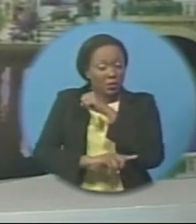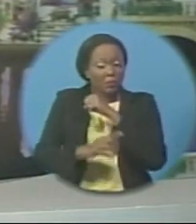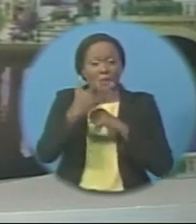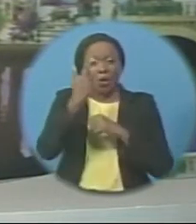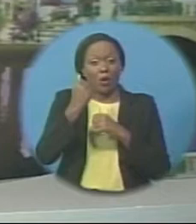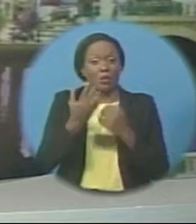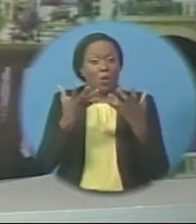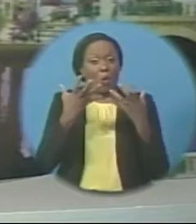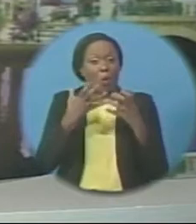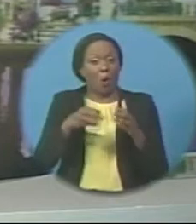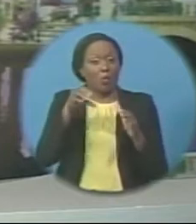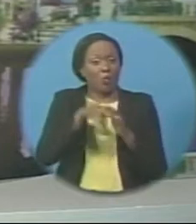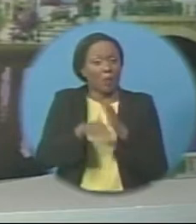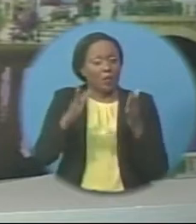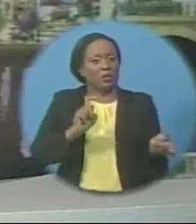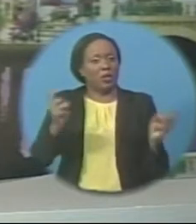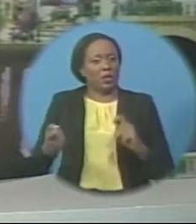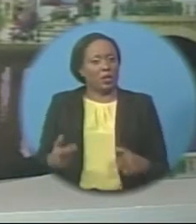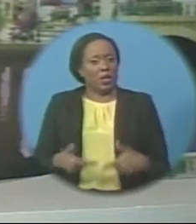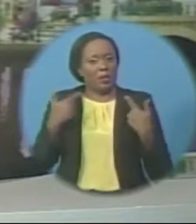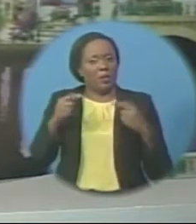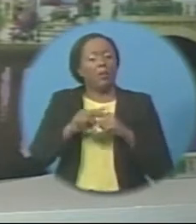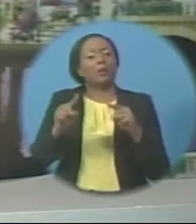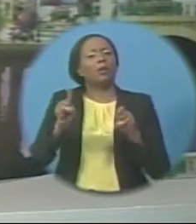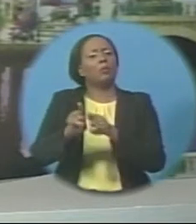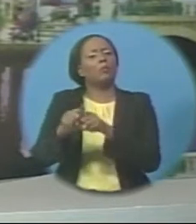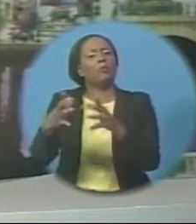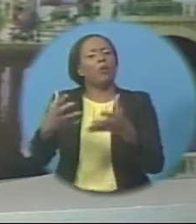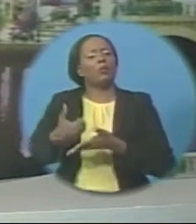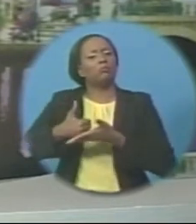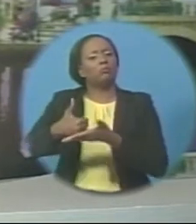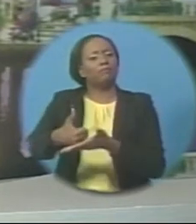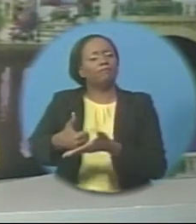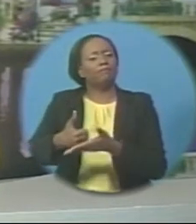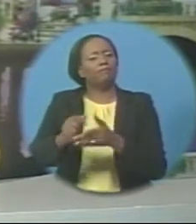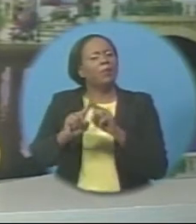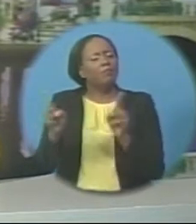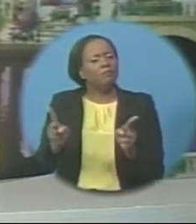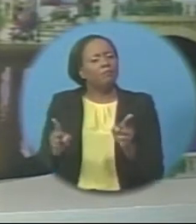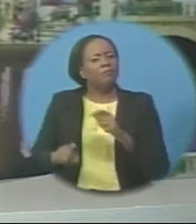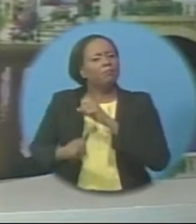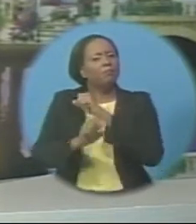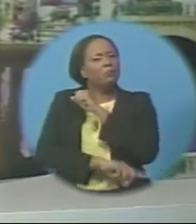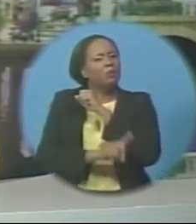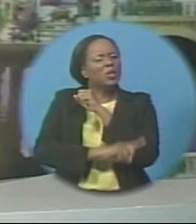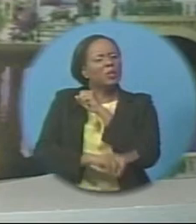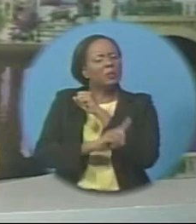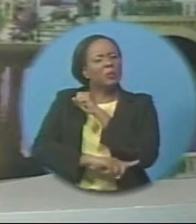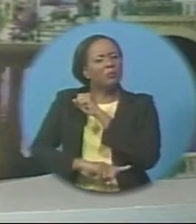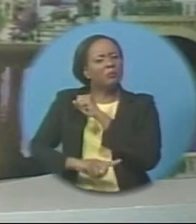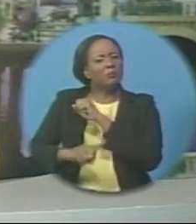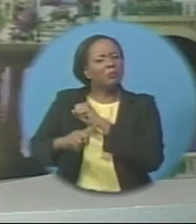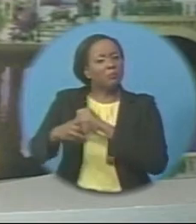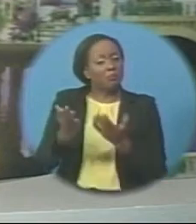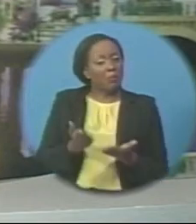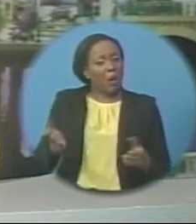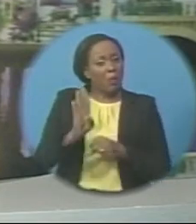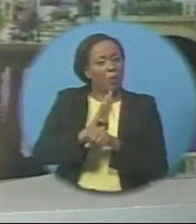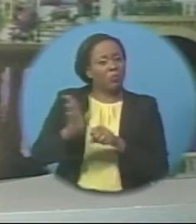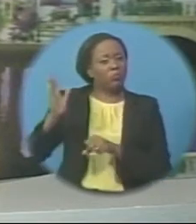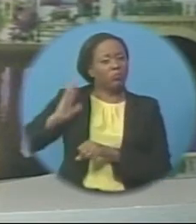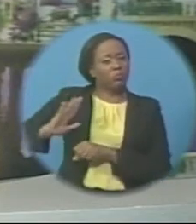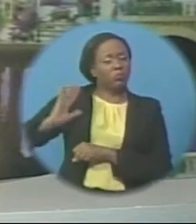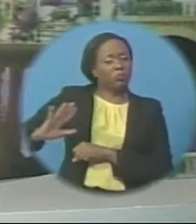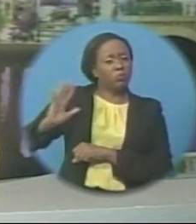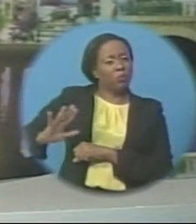criminals, but also to rehabilitate. However, punishment in Barbados was much different in the 19th century. Last evening